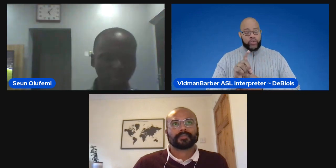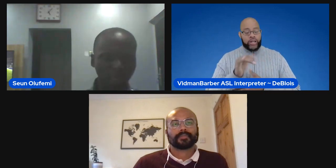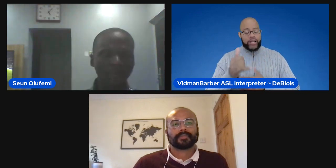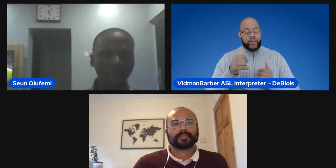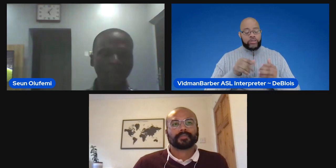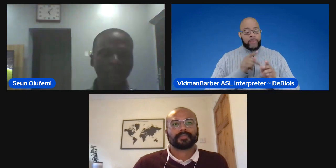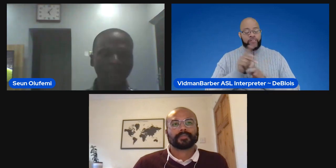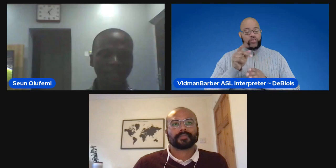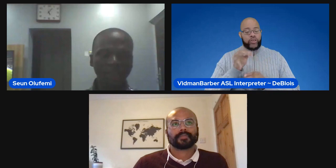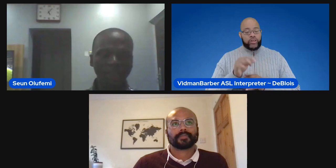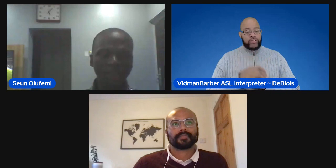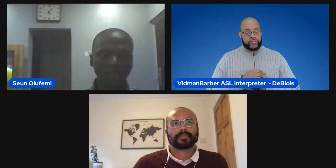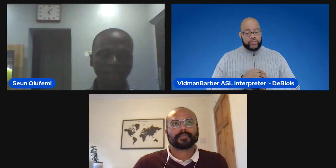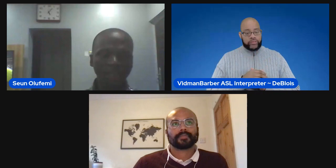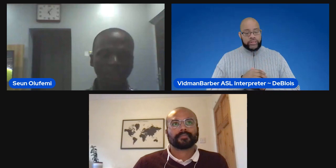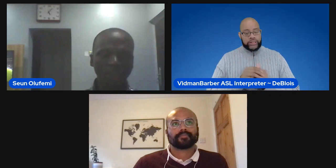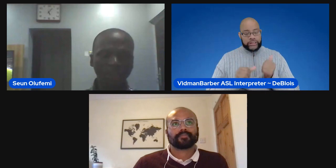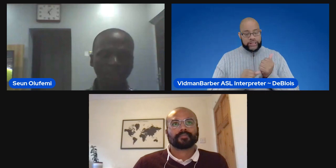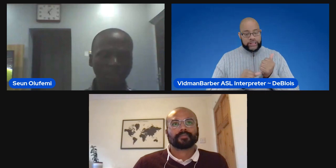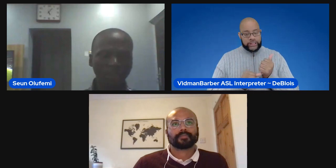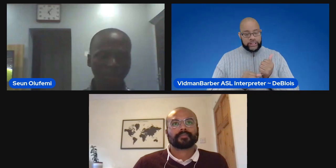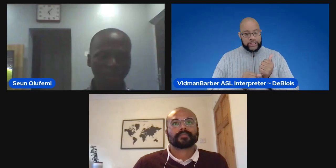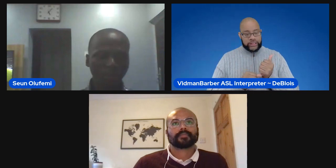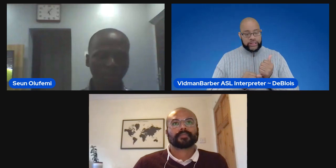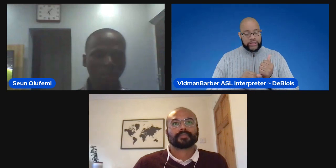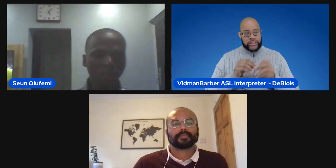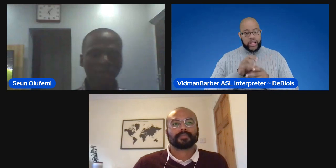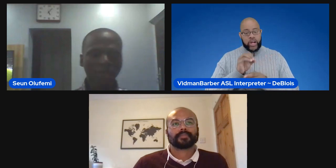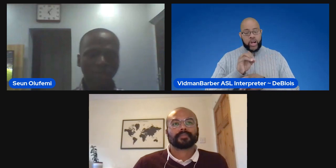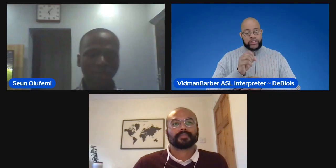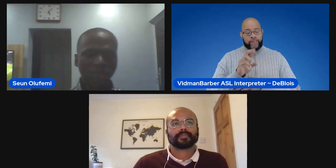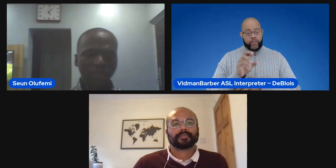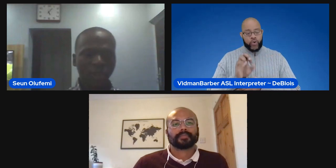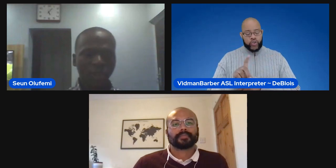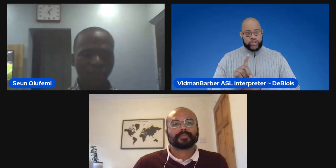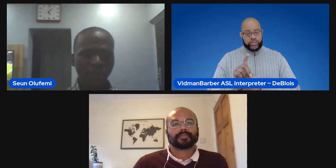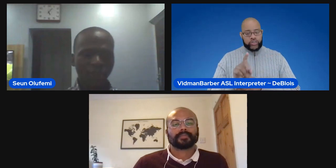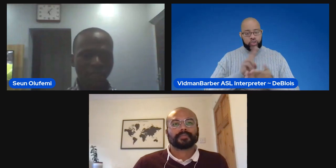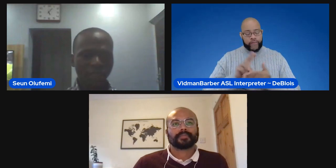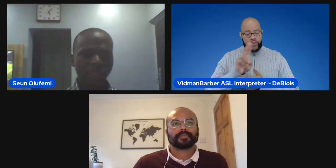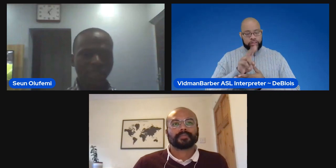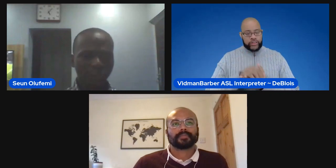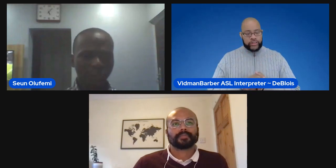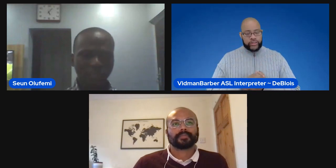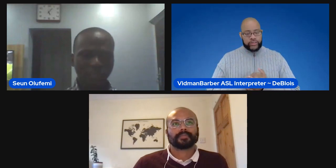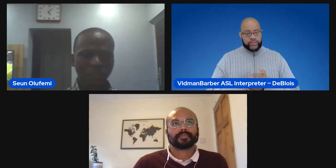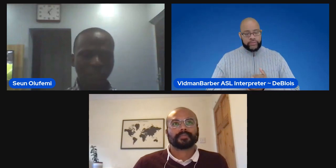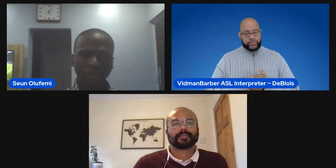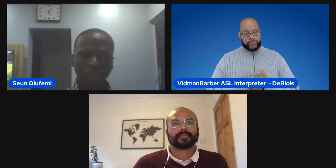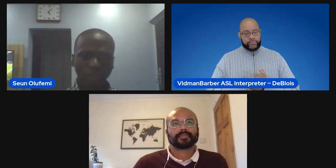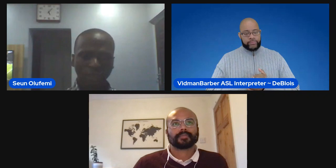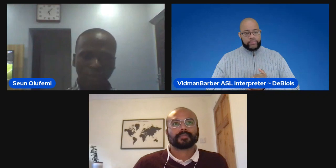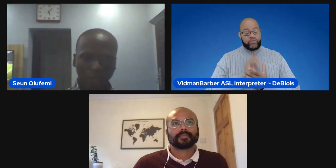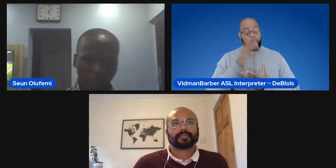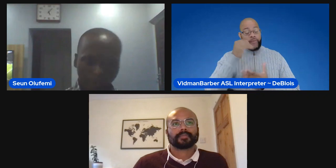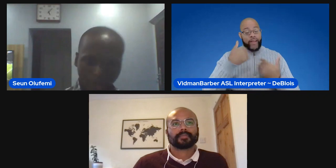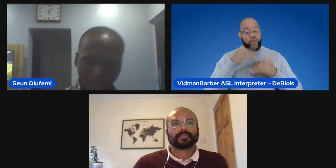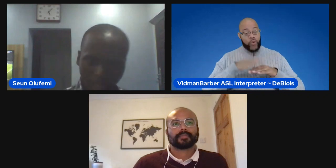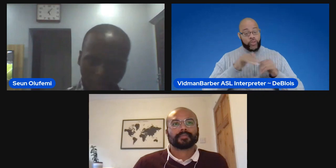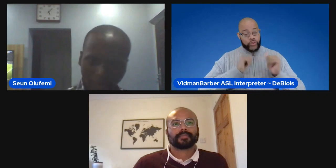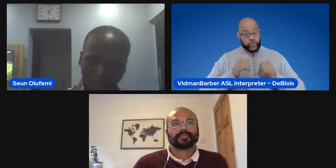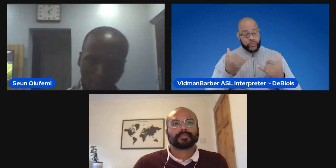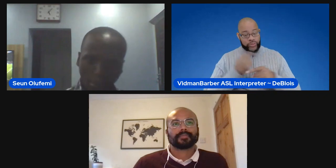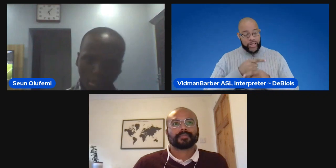of system vaccinology at Oxford Vaccine Group, University of Oxford. It's so beautiful to have you on the show,